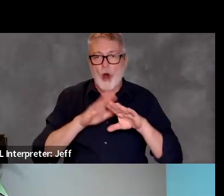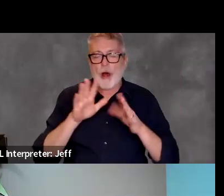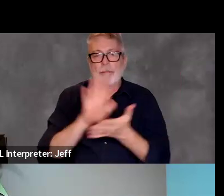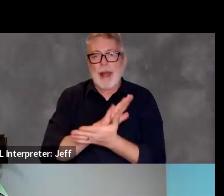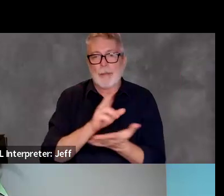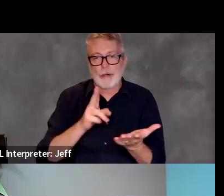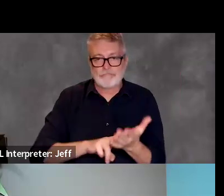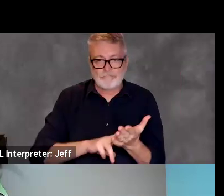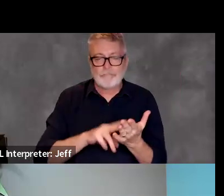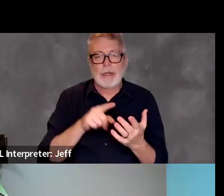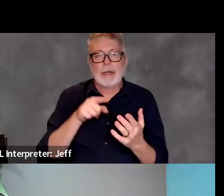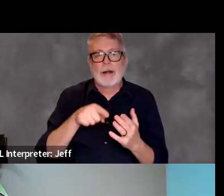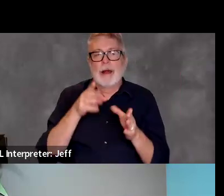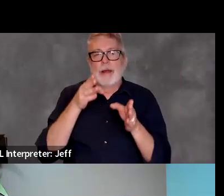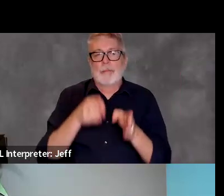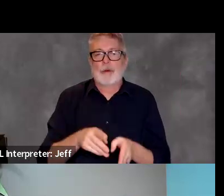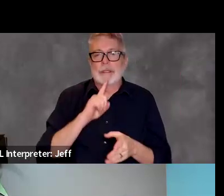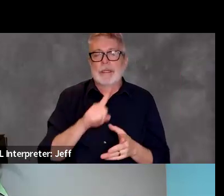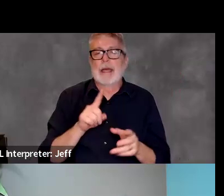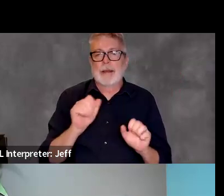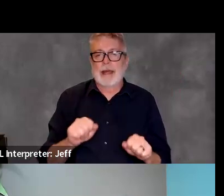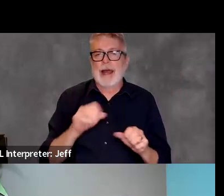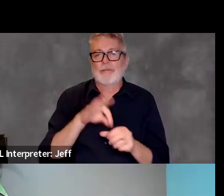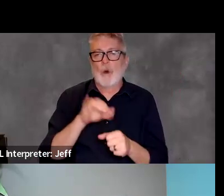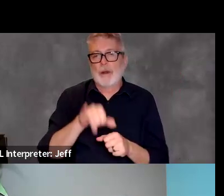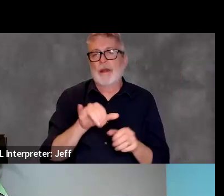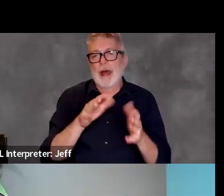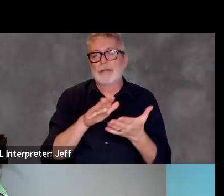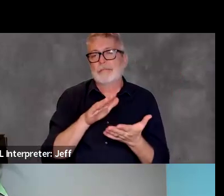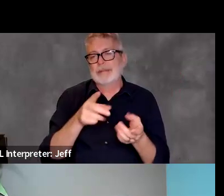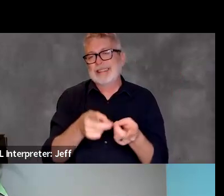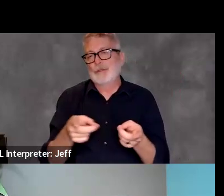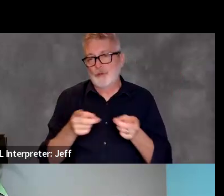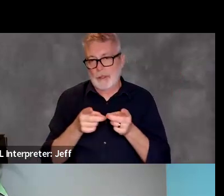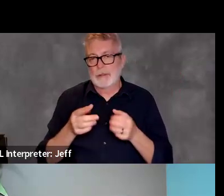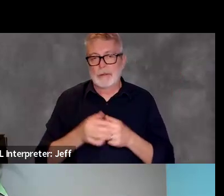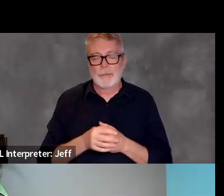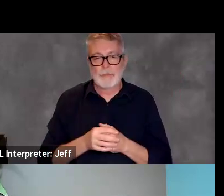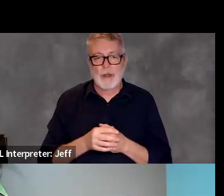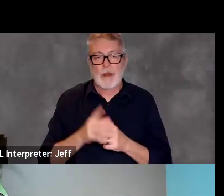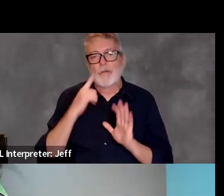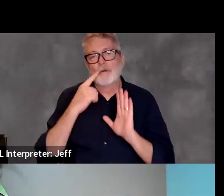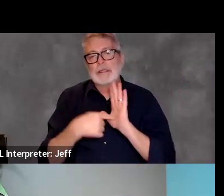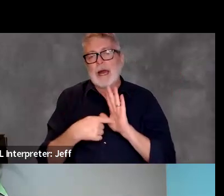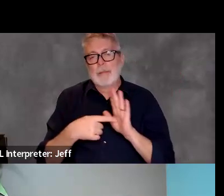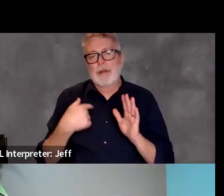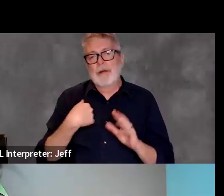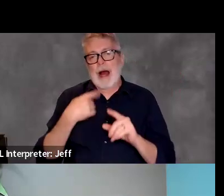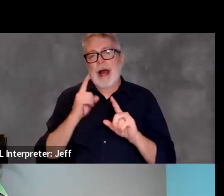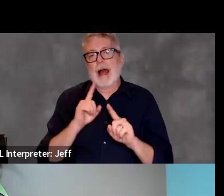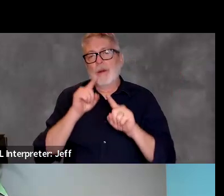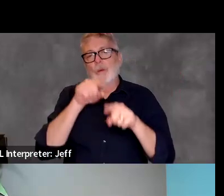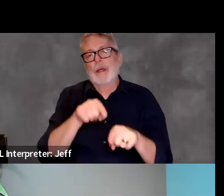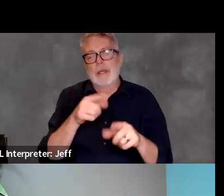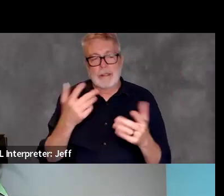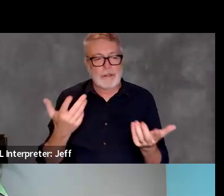a person is eligible to vote in that district. So, for instance, if I went to the election